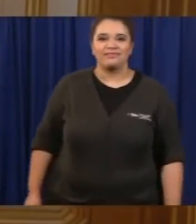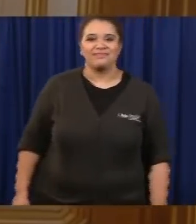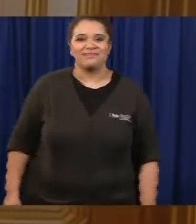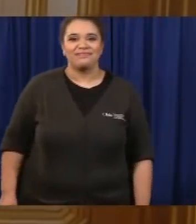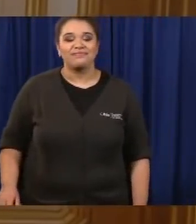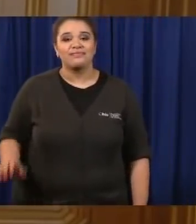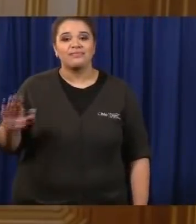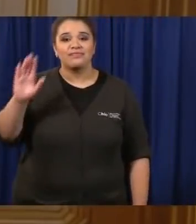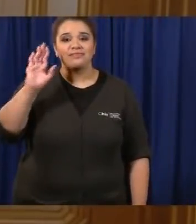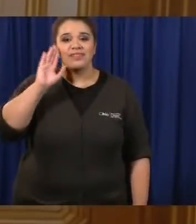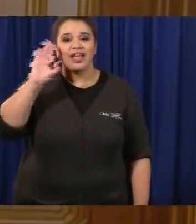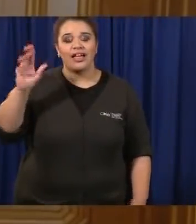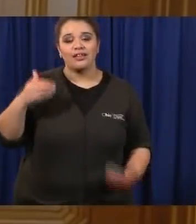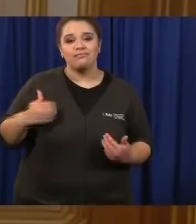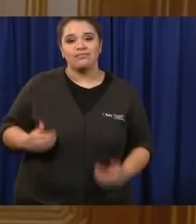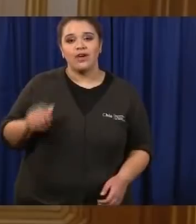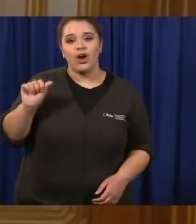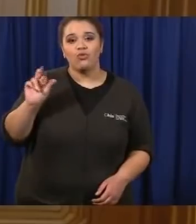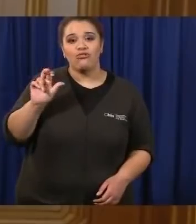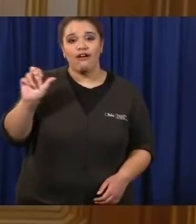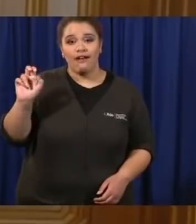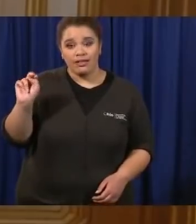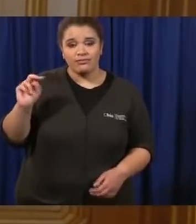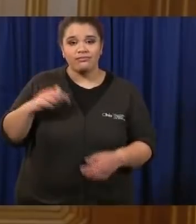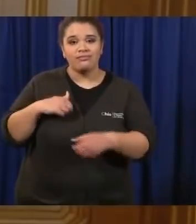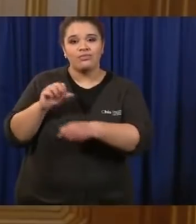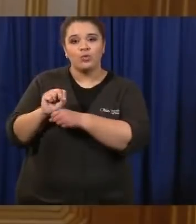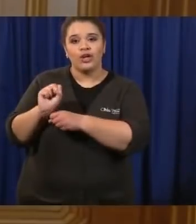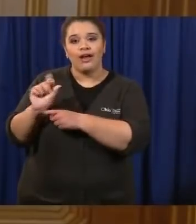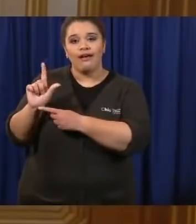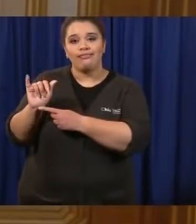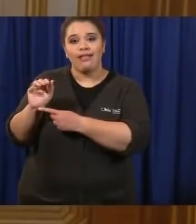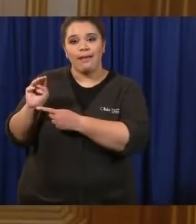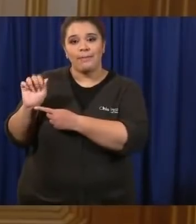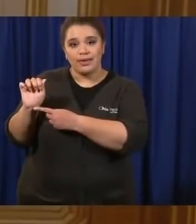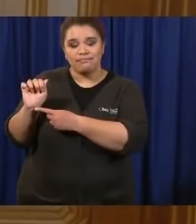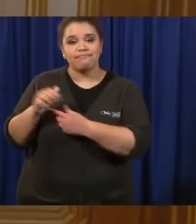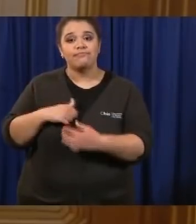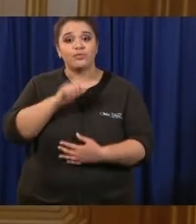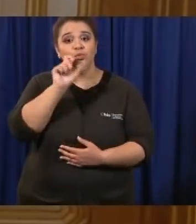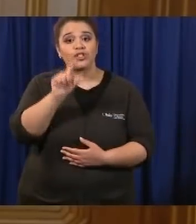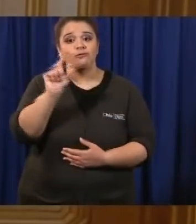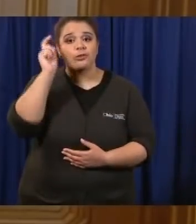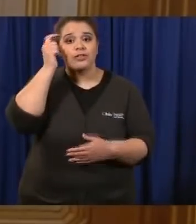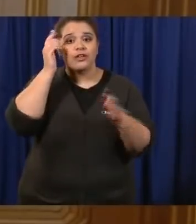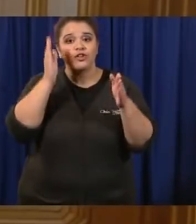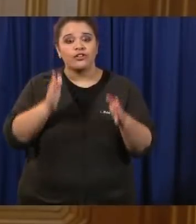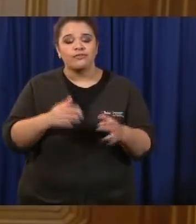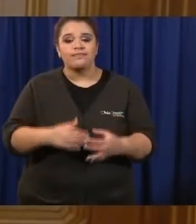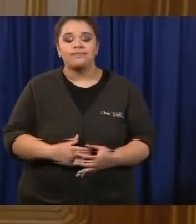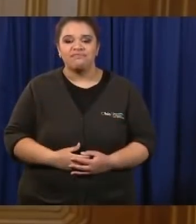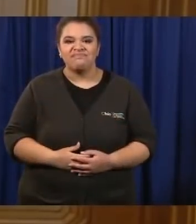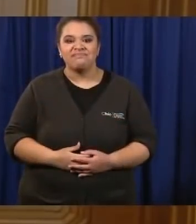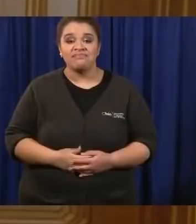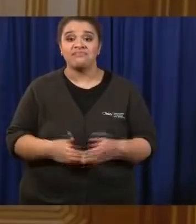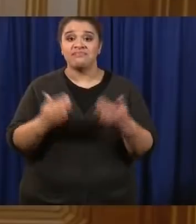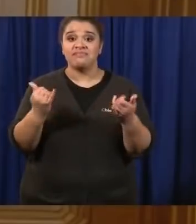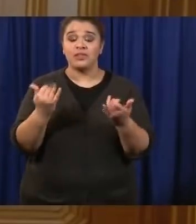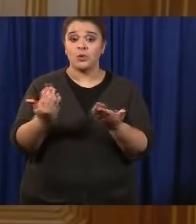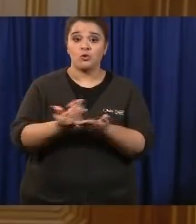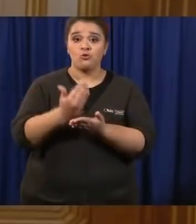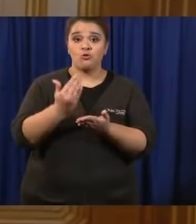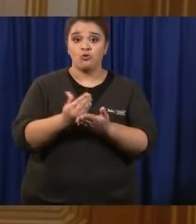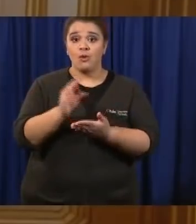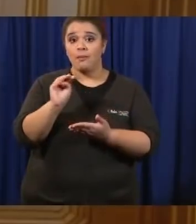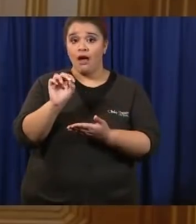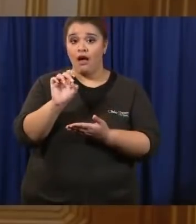Hi, Ron Hammy with WLIO in Lima. Governor, my question is for you. Looking at the new model, when we get to the back end of